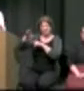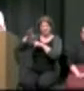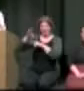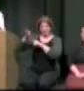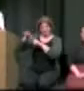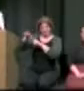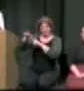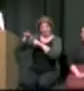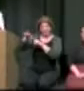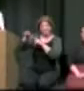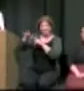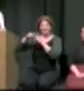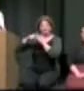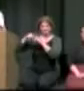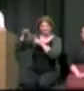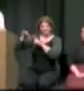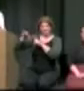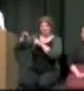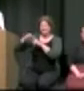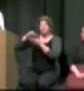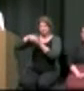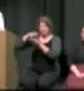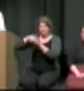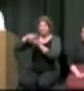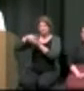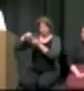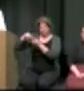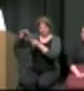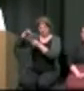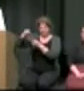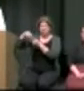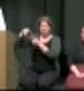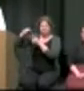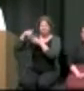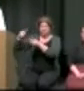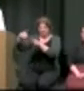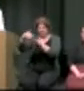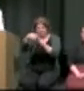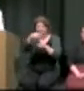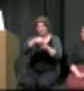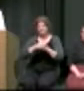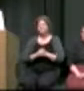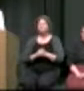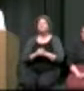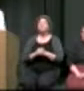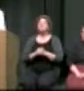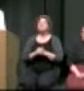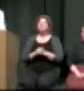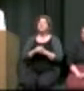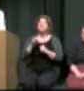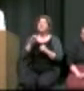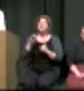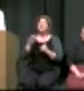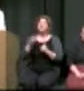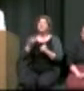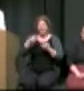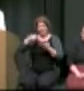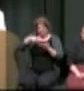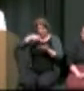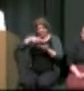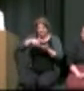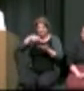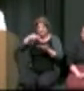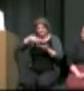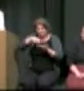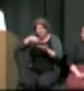point of where the dredging will occur. And So that the sampling identified where